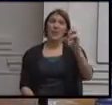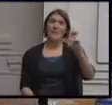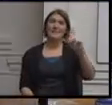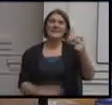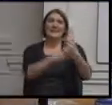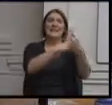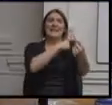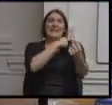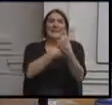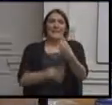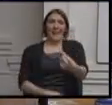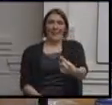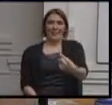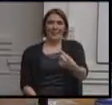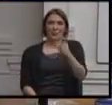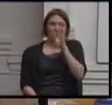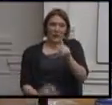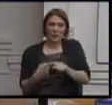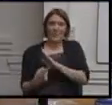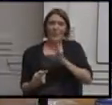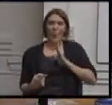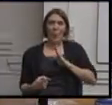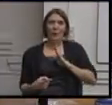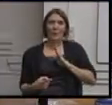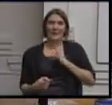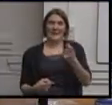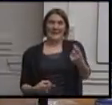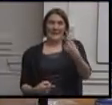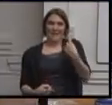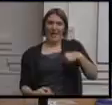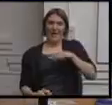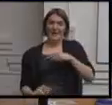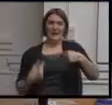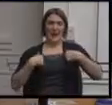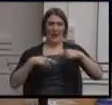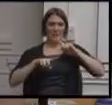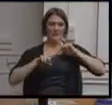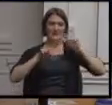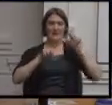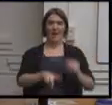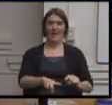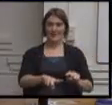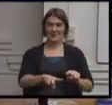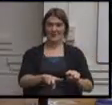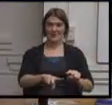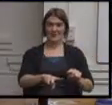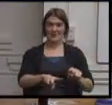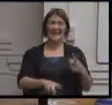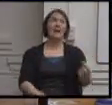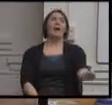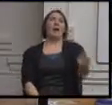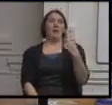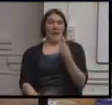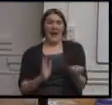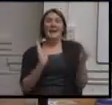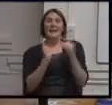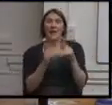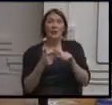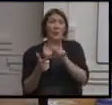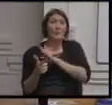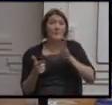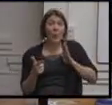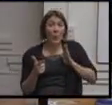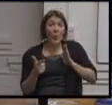sent an email to the board. I responded. He sent another email to the board, and